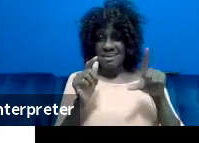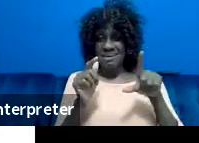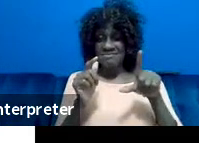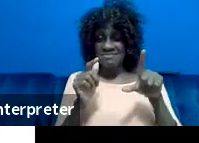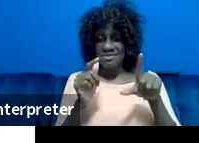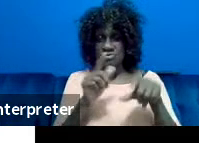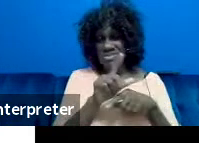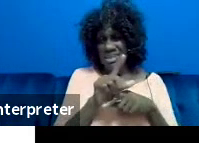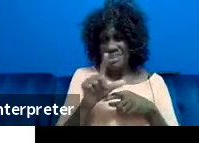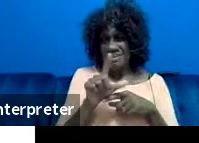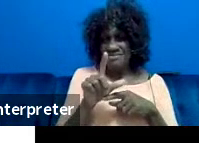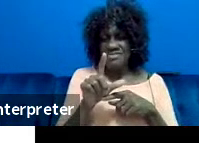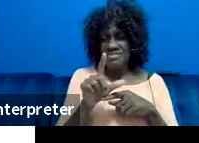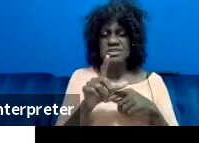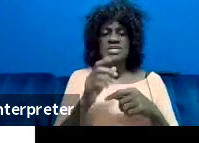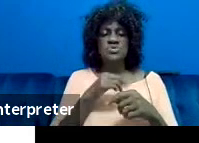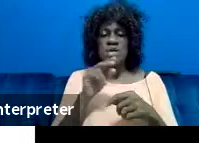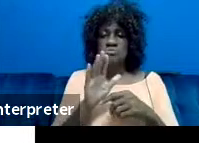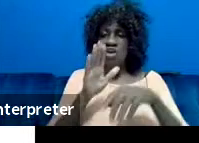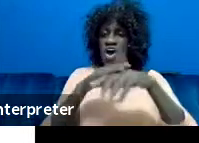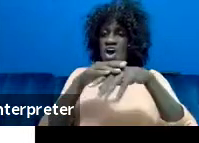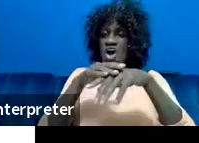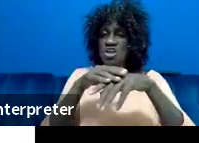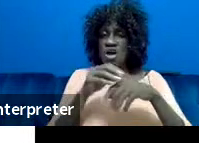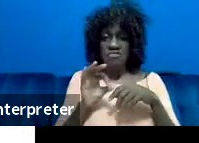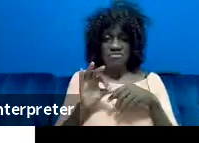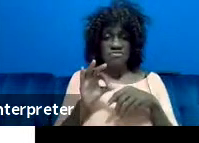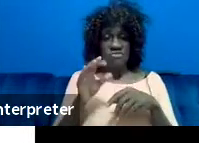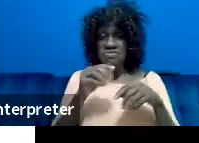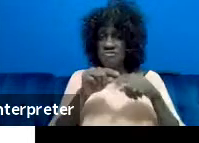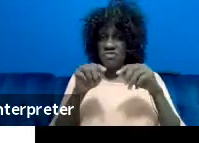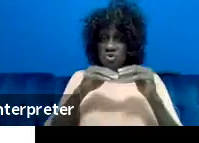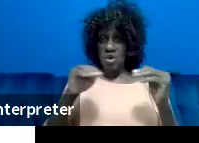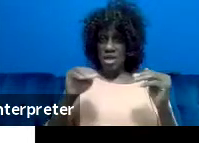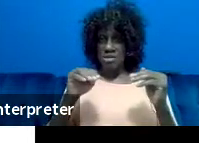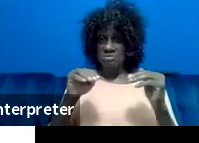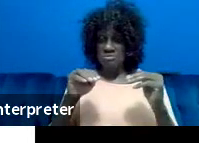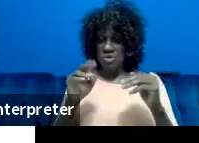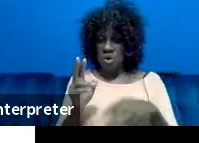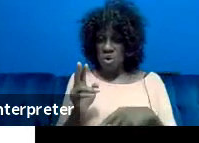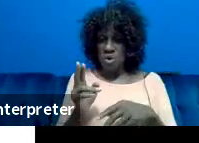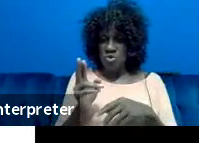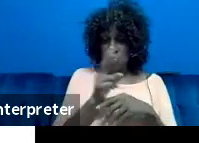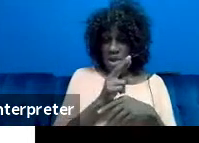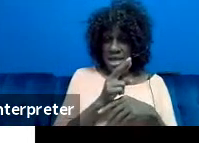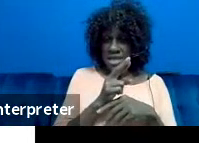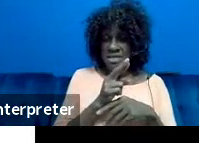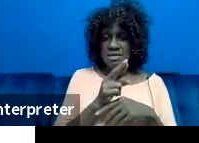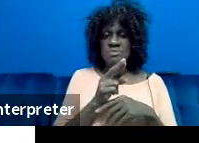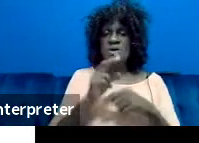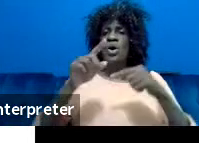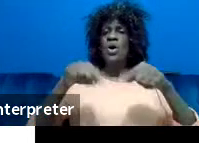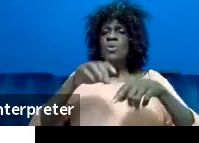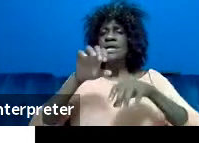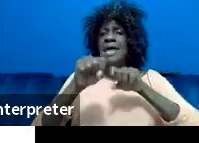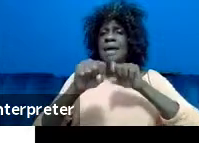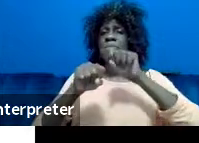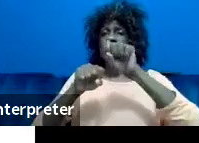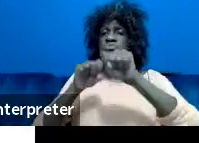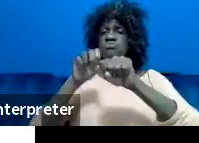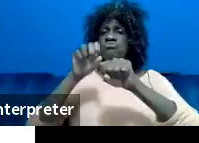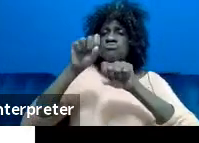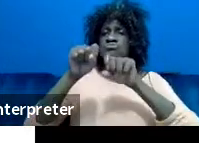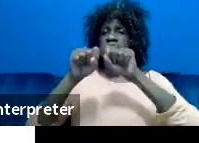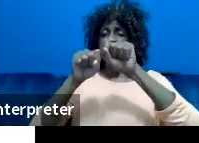it, right? And get on it and off it right there from the ground. The one on the right is a climber, a ring climber that goes up to a transfer